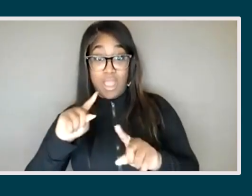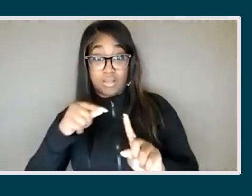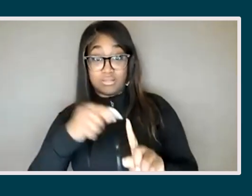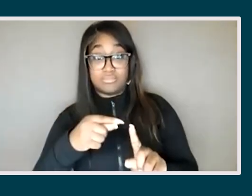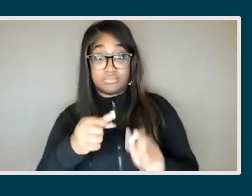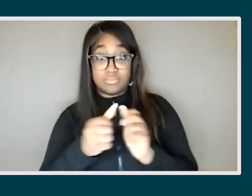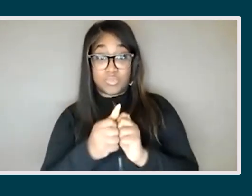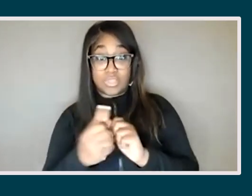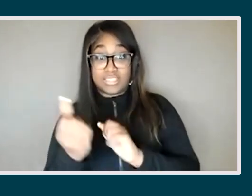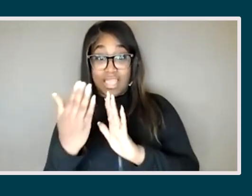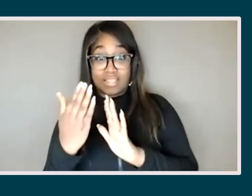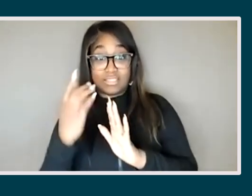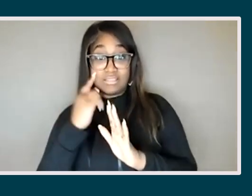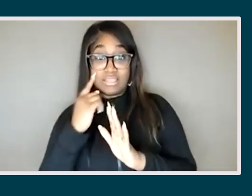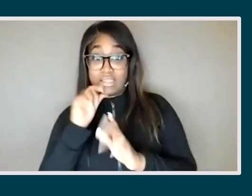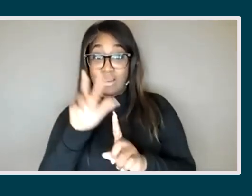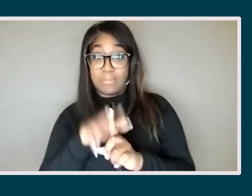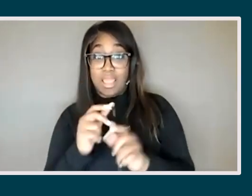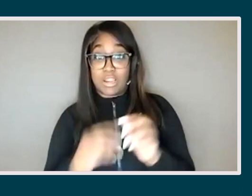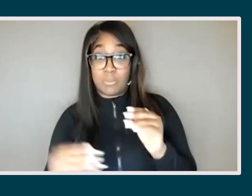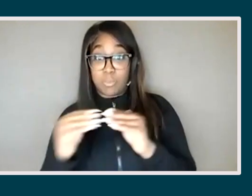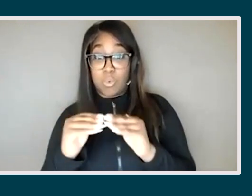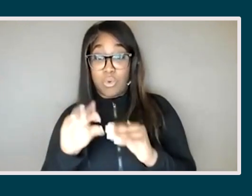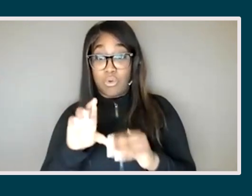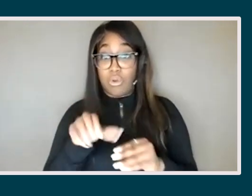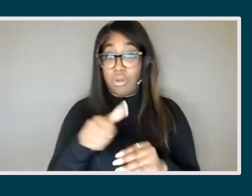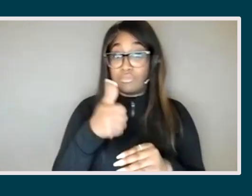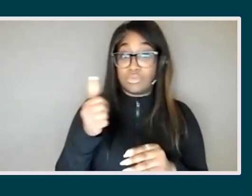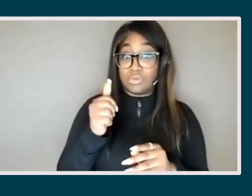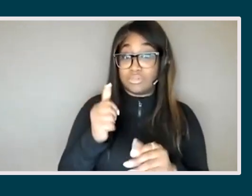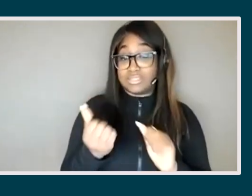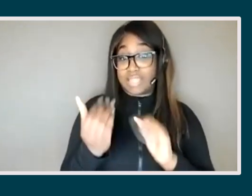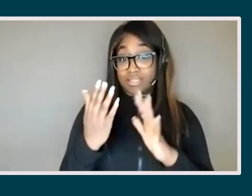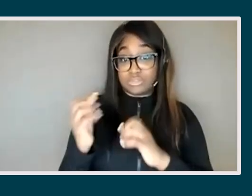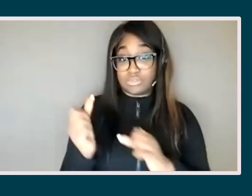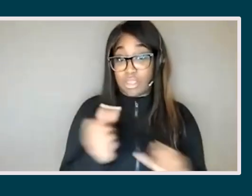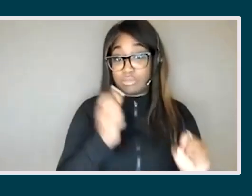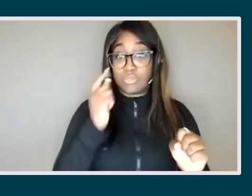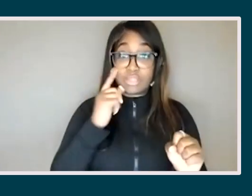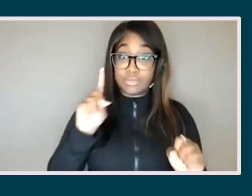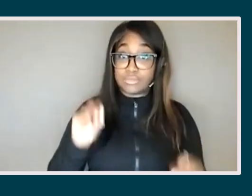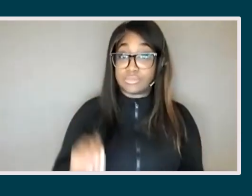that you think don't apply anymore, or maybe tactics that you think especially do?